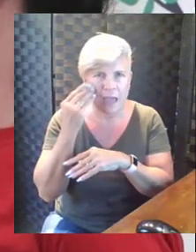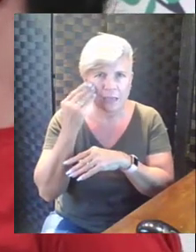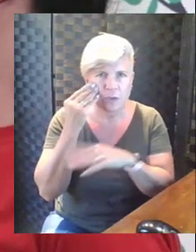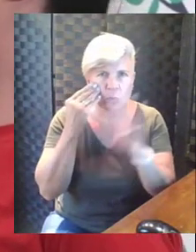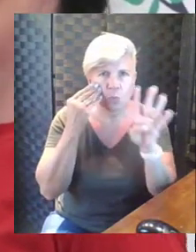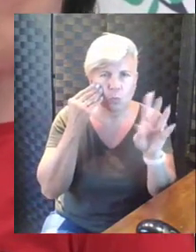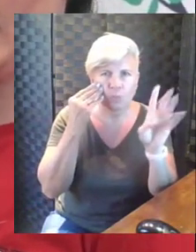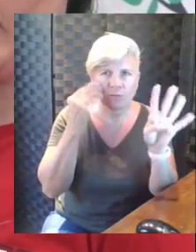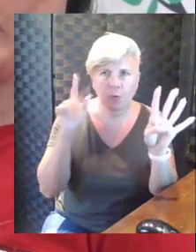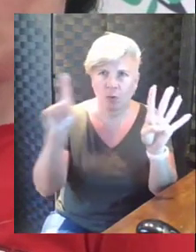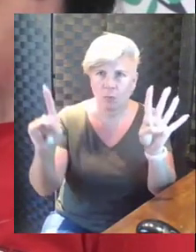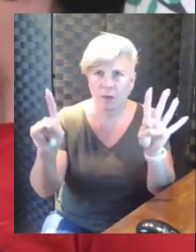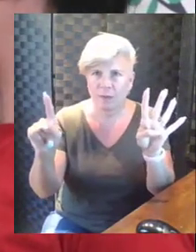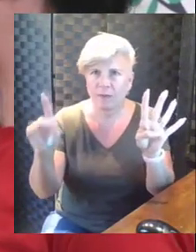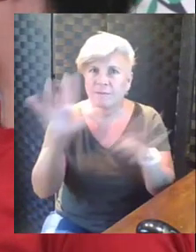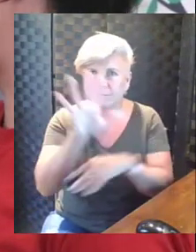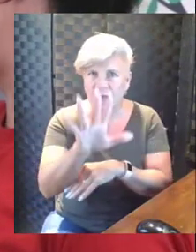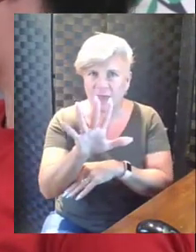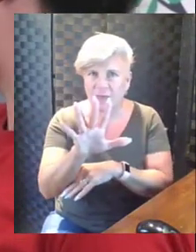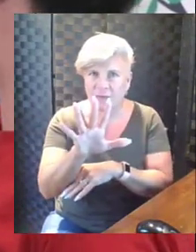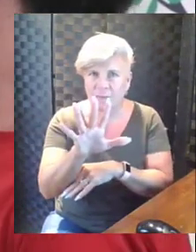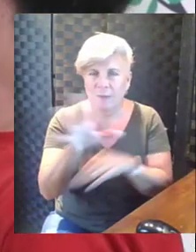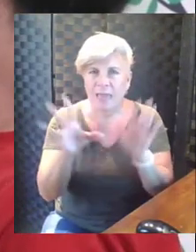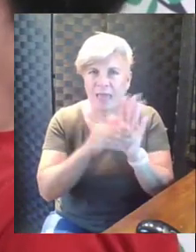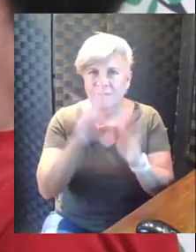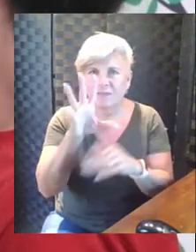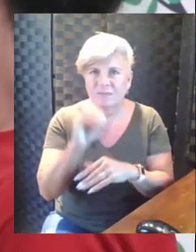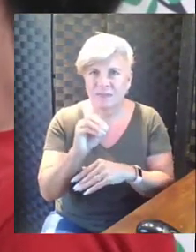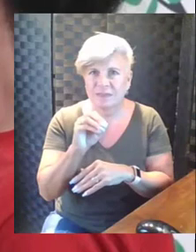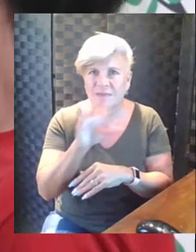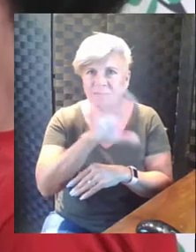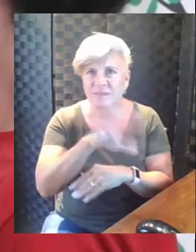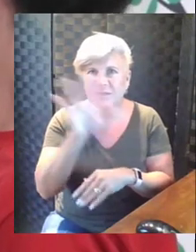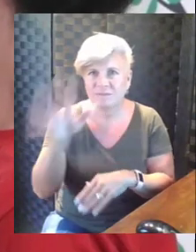1 and 4 make 5, plus the 50 would be